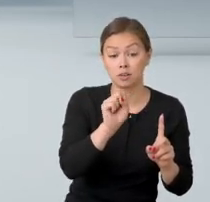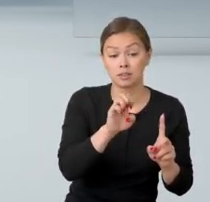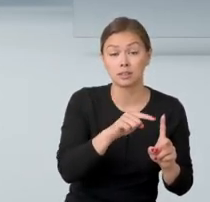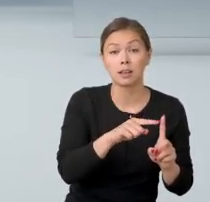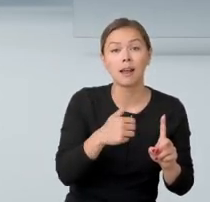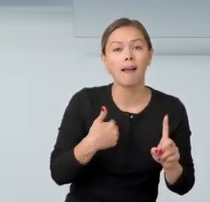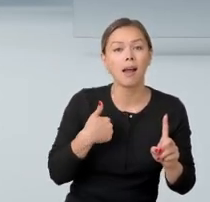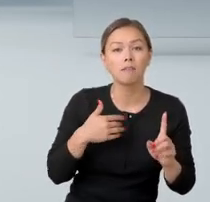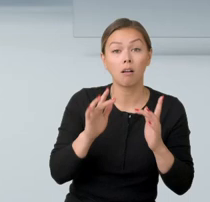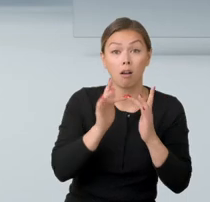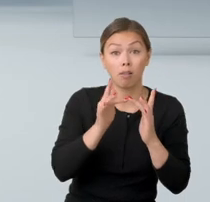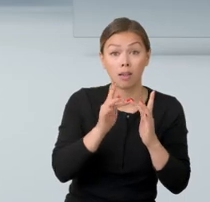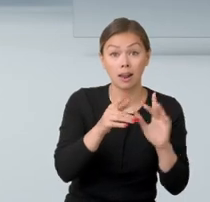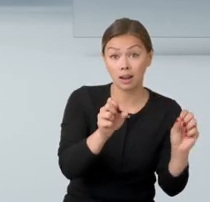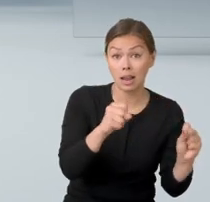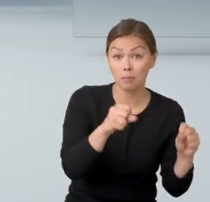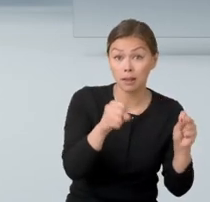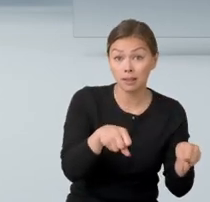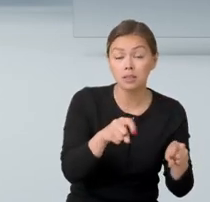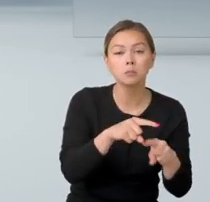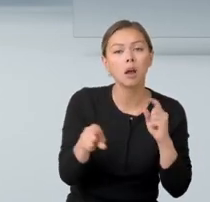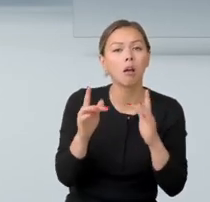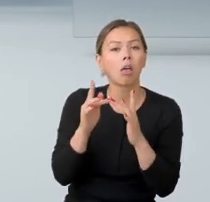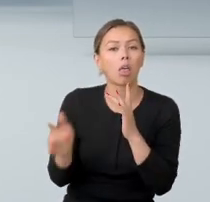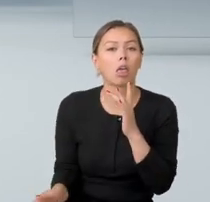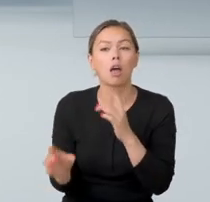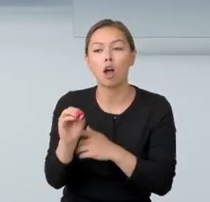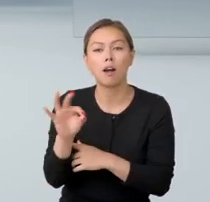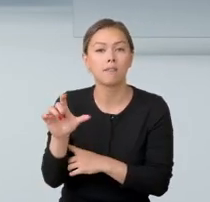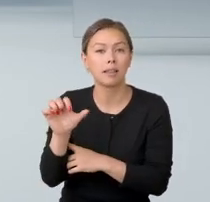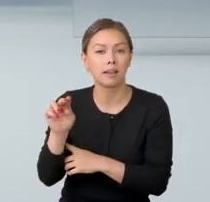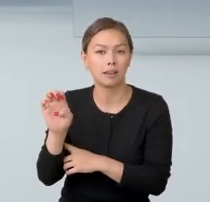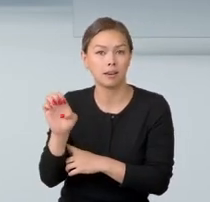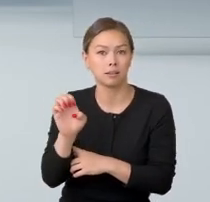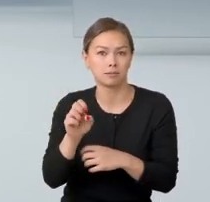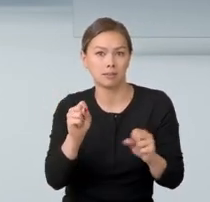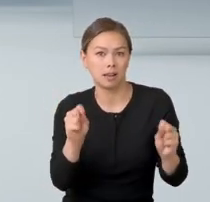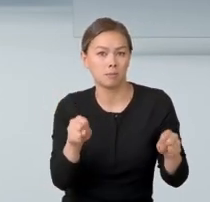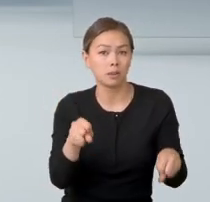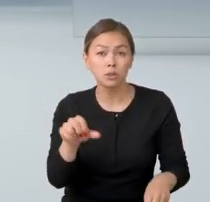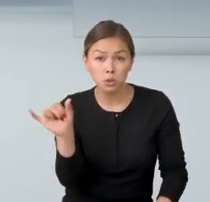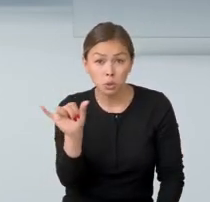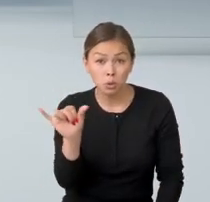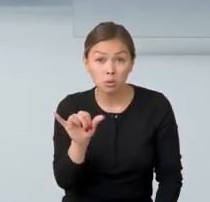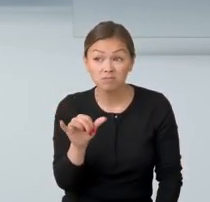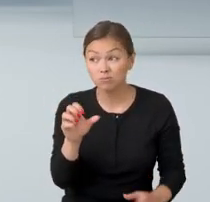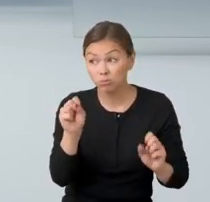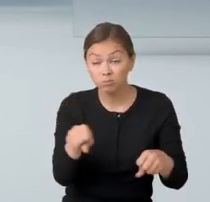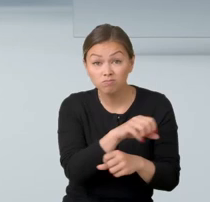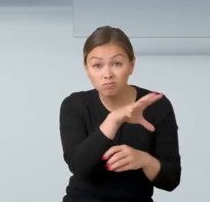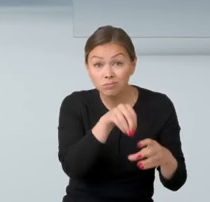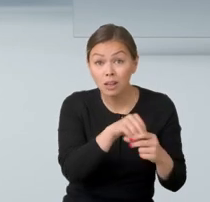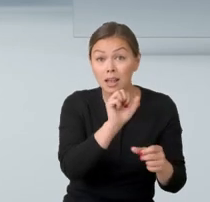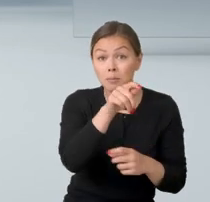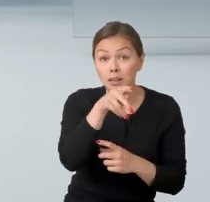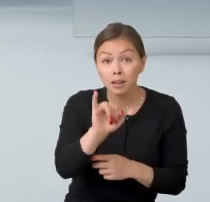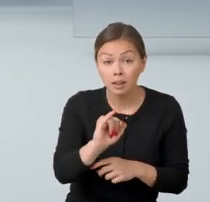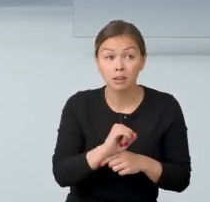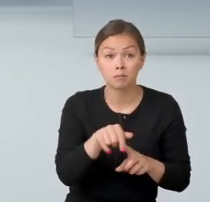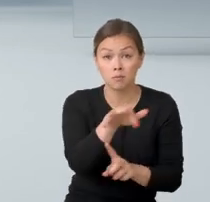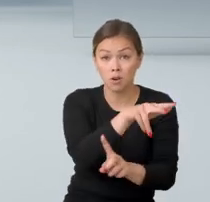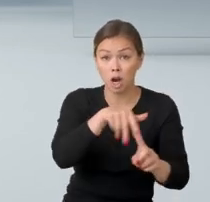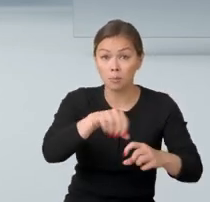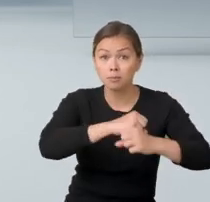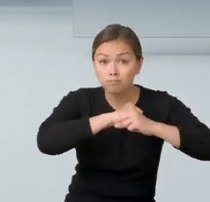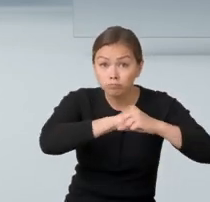just a database it's have this offline capabilities embedded we can even have apis embedded we